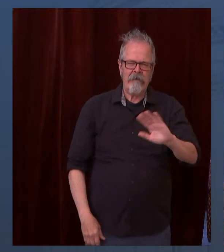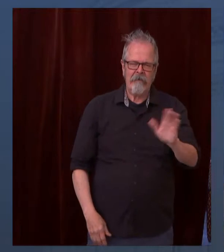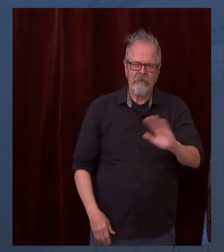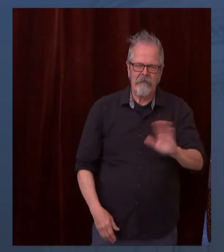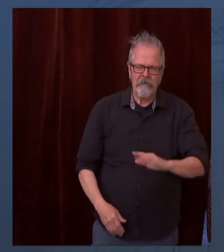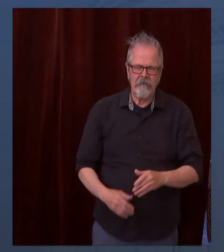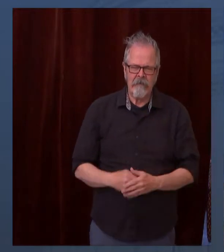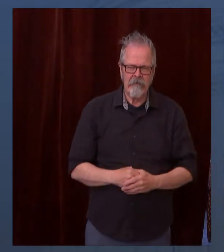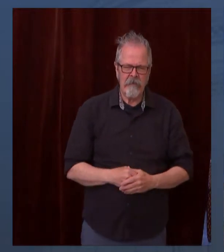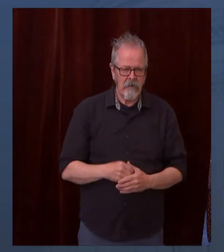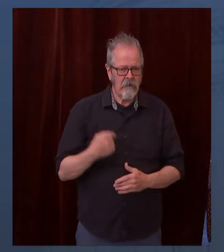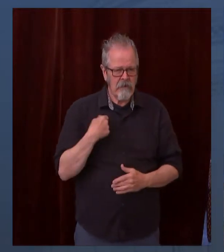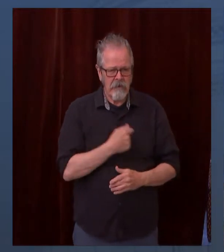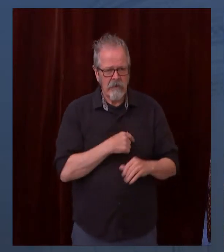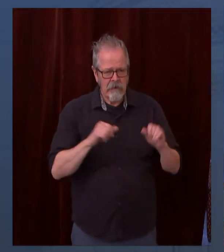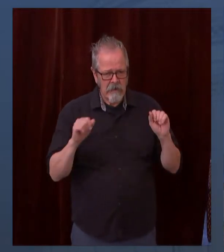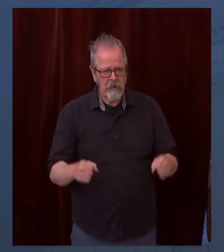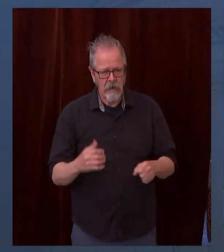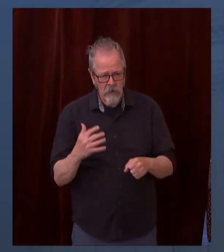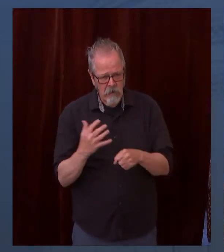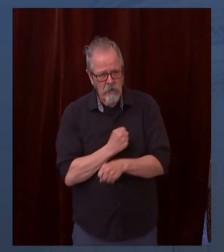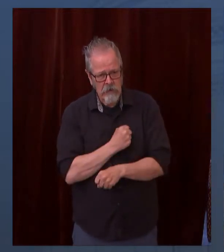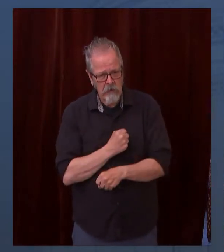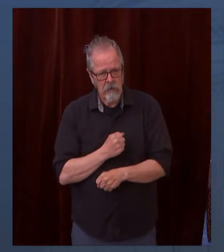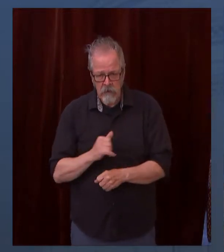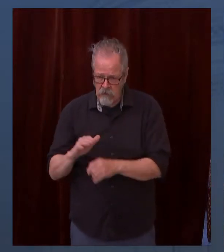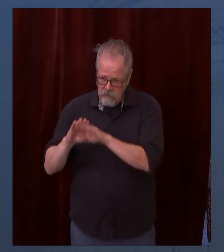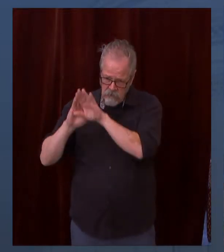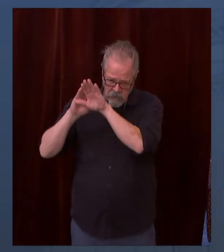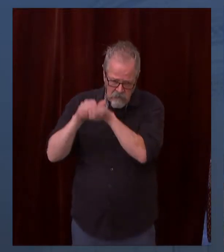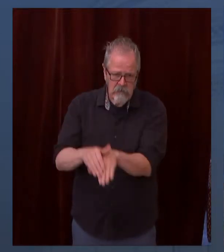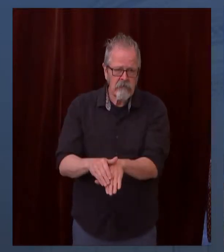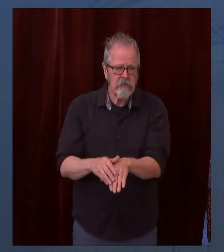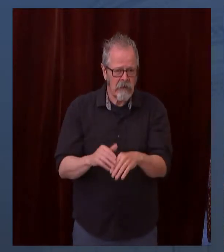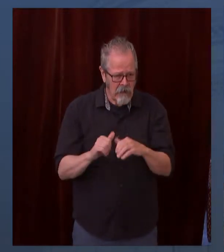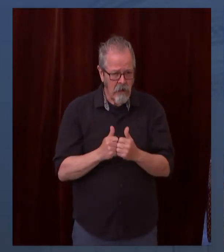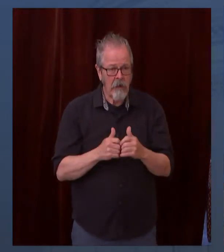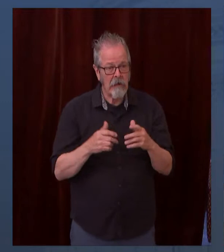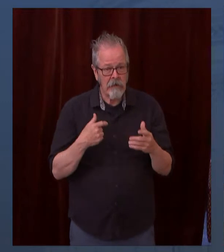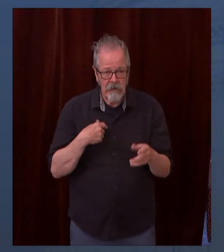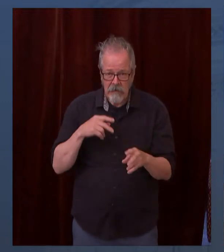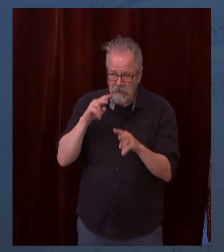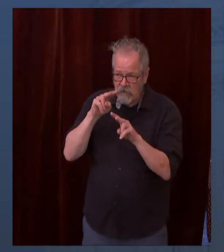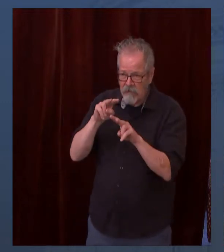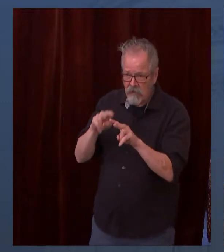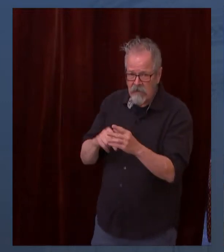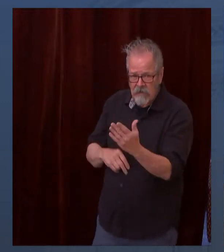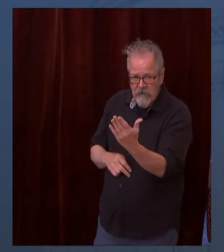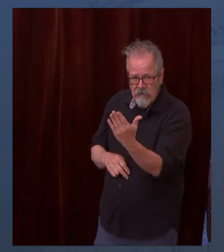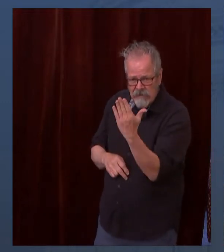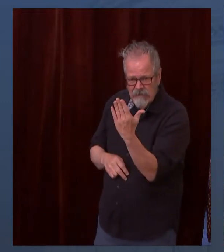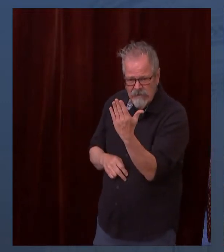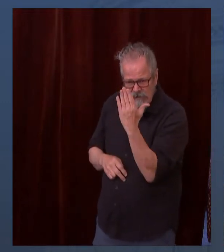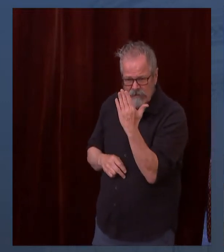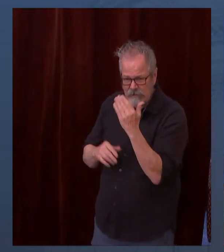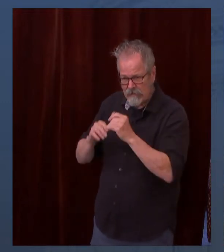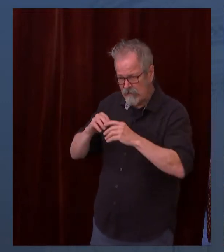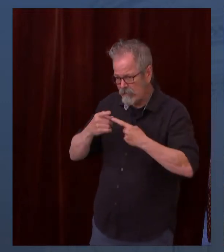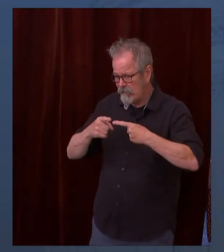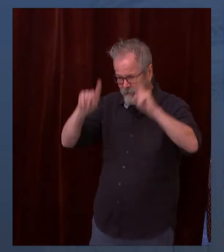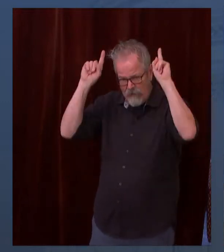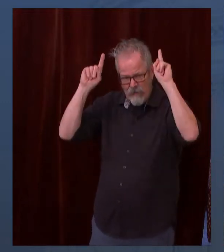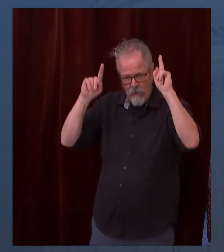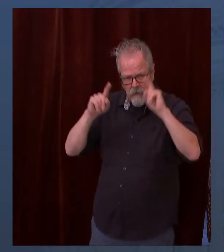vaccinated, we're getting close to the goal line. And we have the control in our ability to do that by simply getting vaccinated and